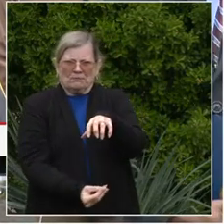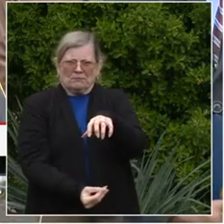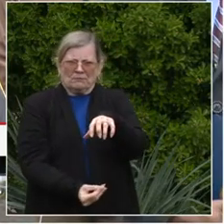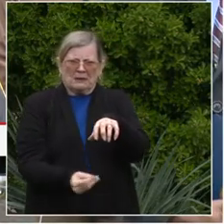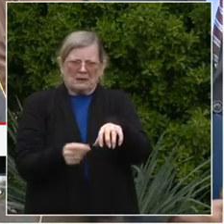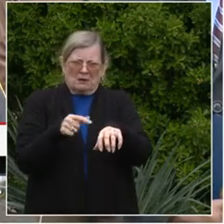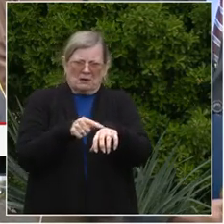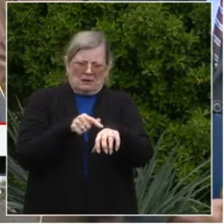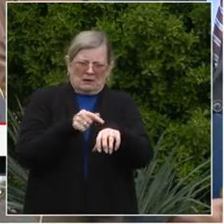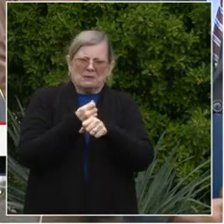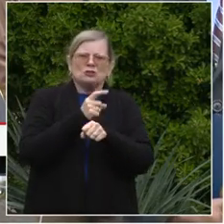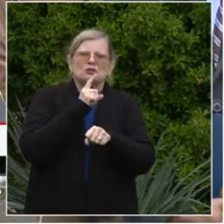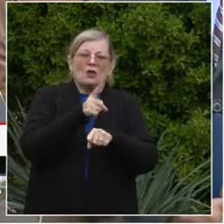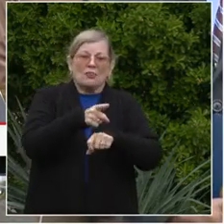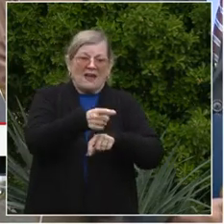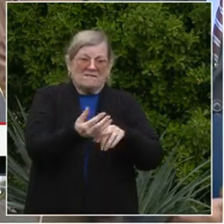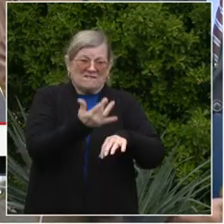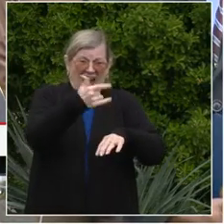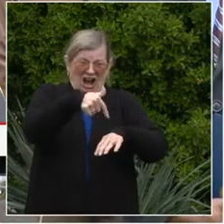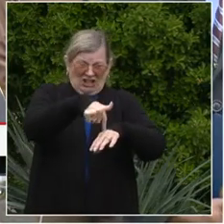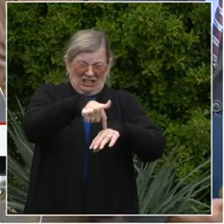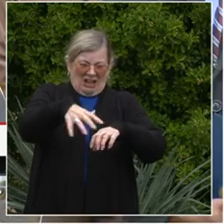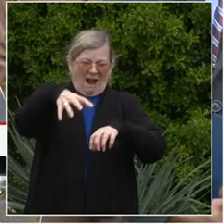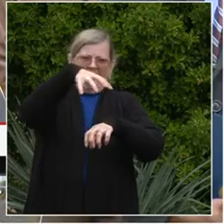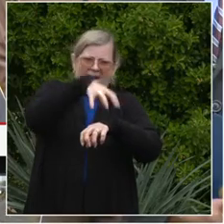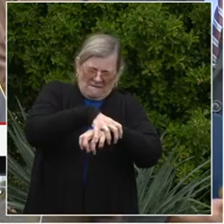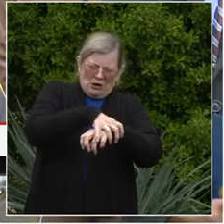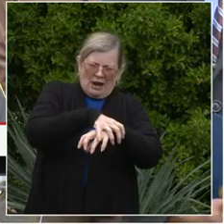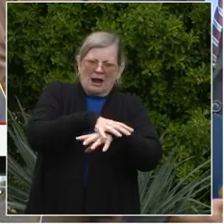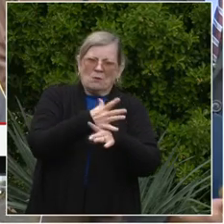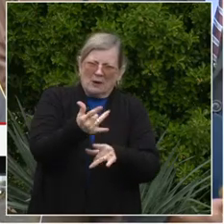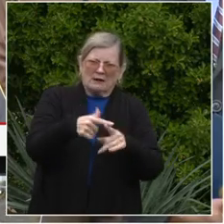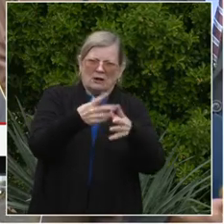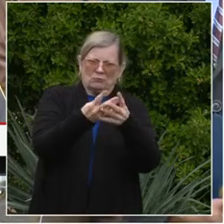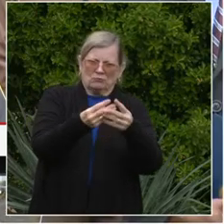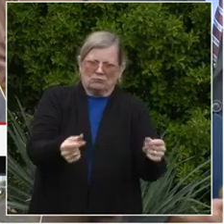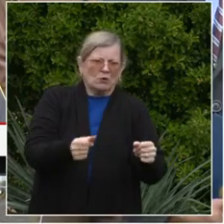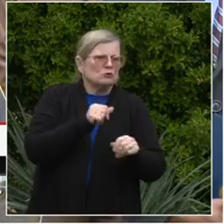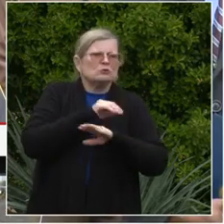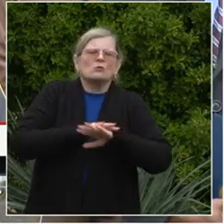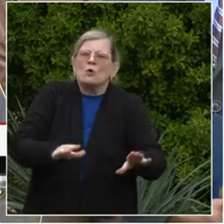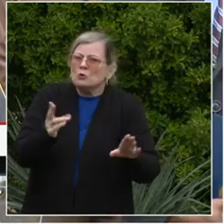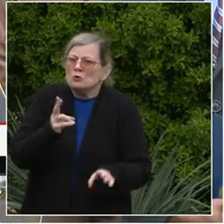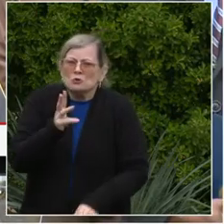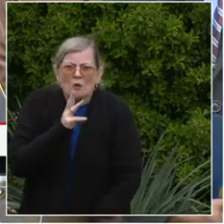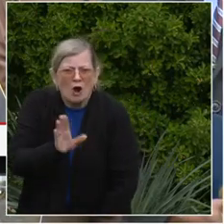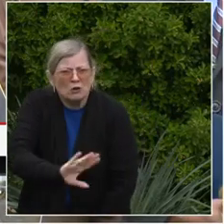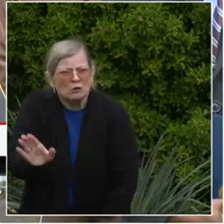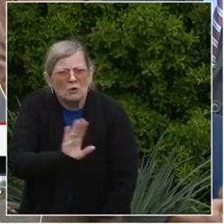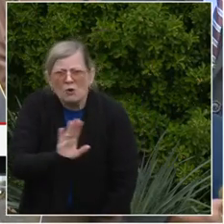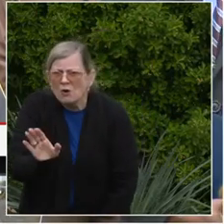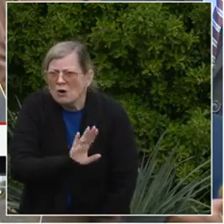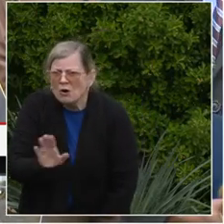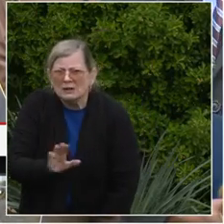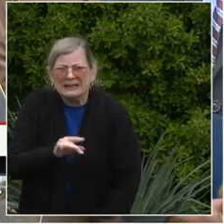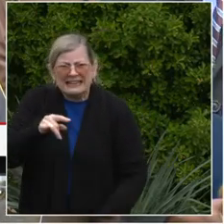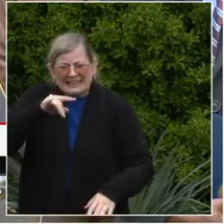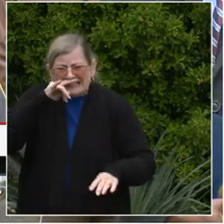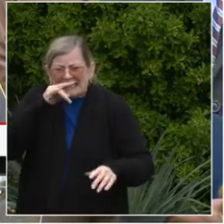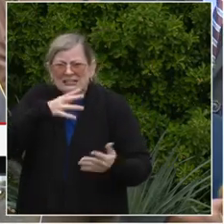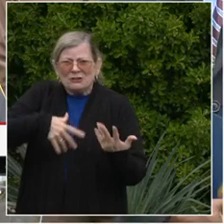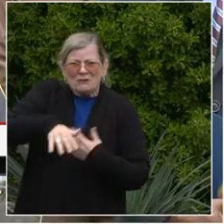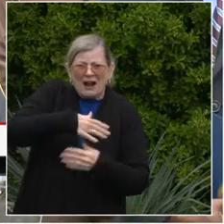Never use water on a grease fire. Have a kid-free zone of at least 3 feet around the stove in areas where hot food or drink